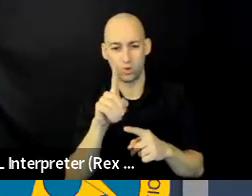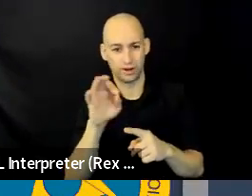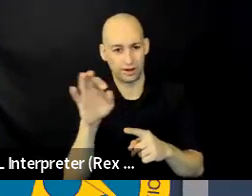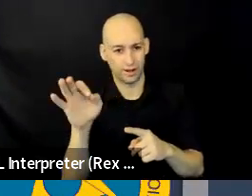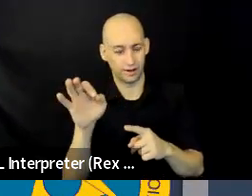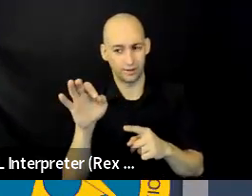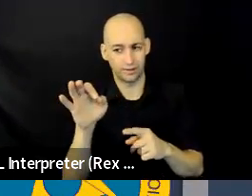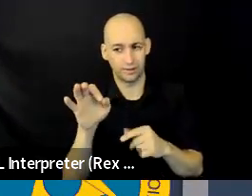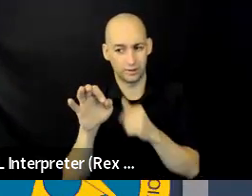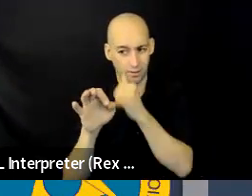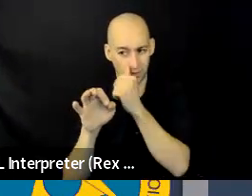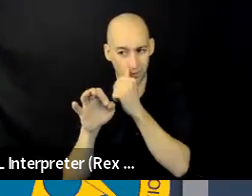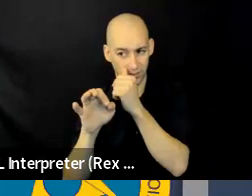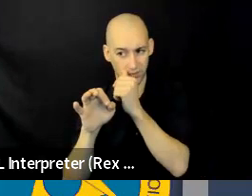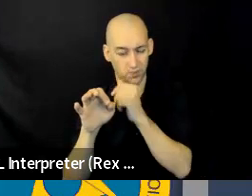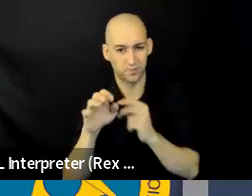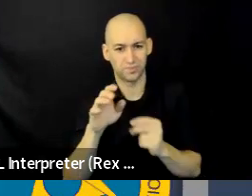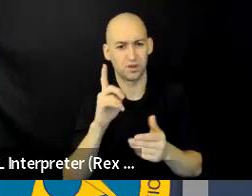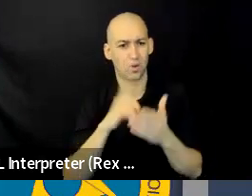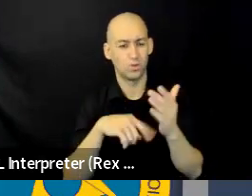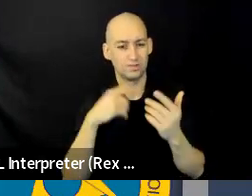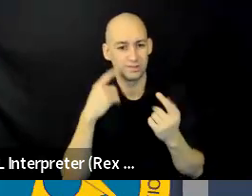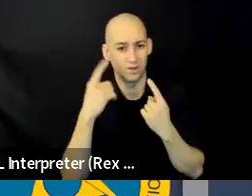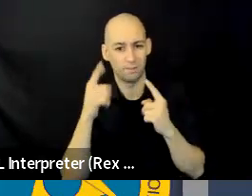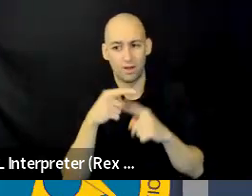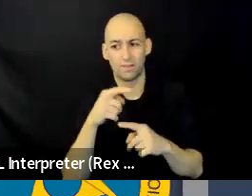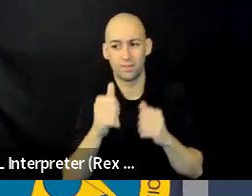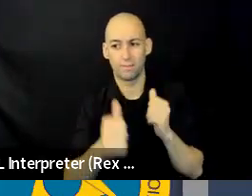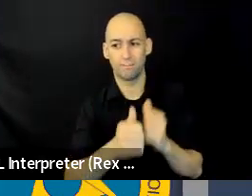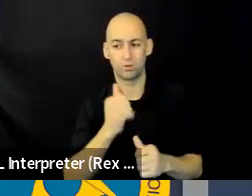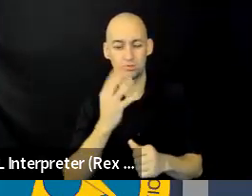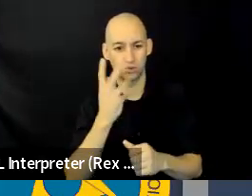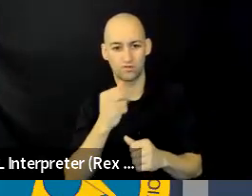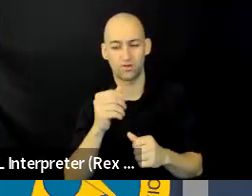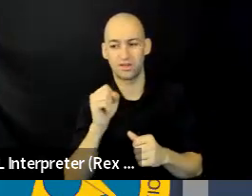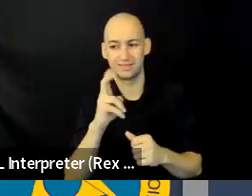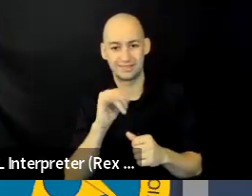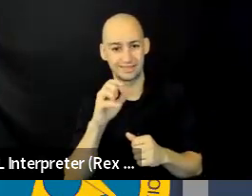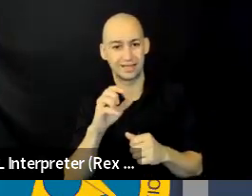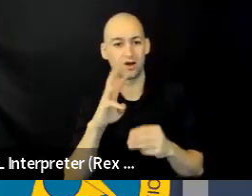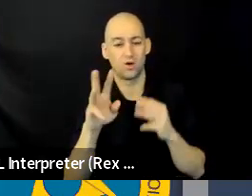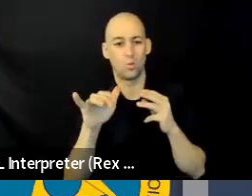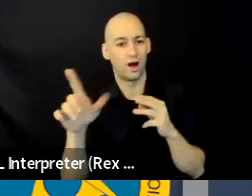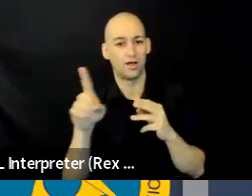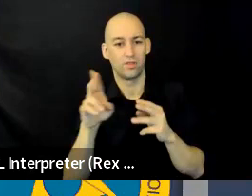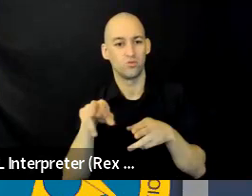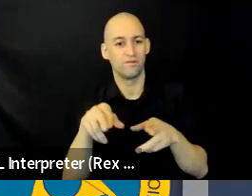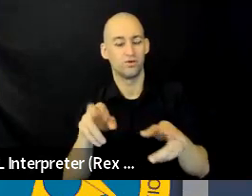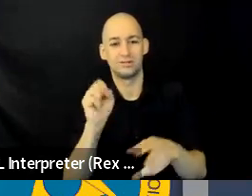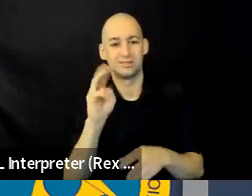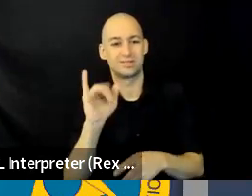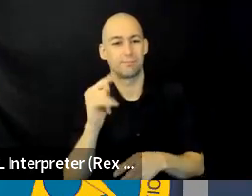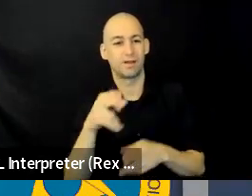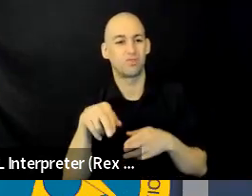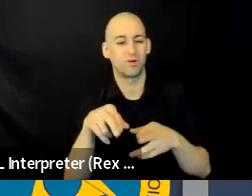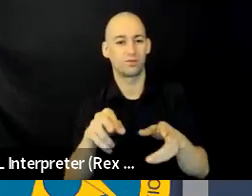199. What is considered the most beautiful, wild, and scenic river in the world, the Smith River, right